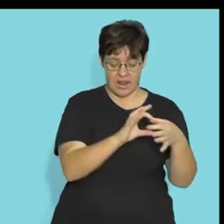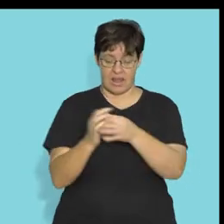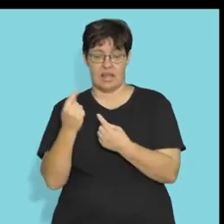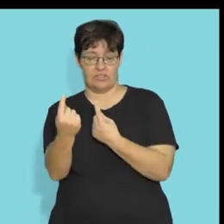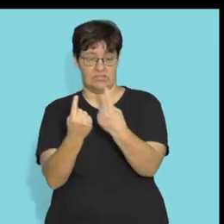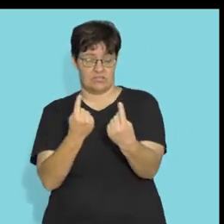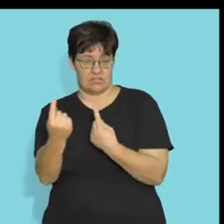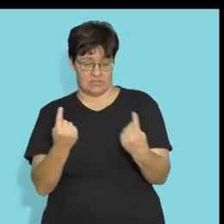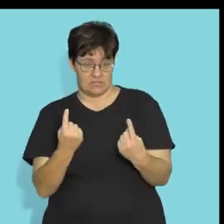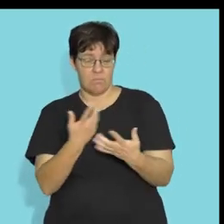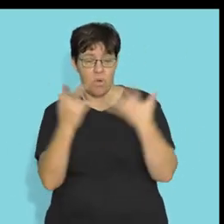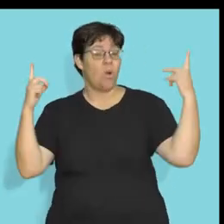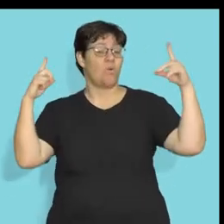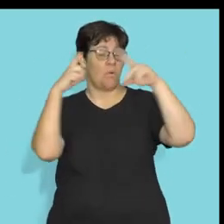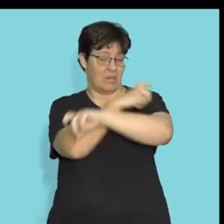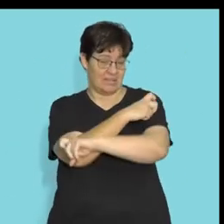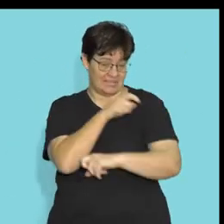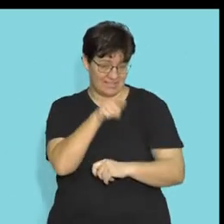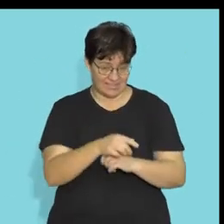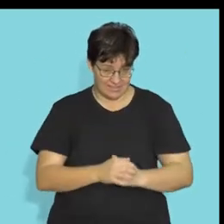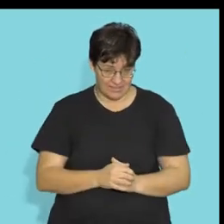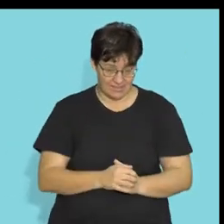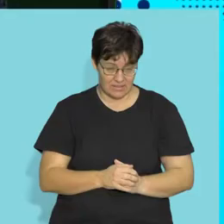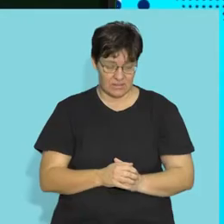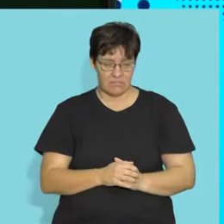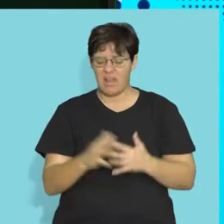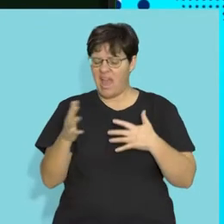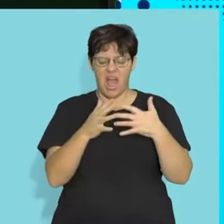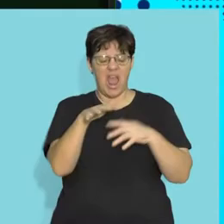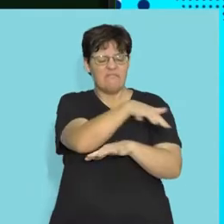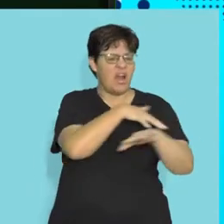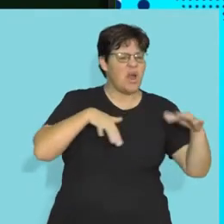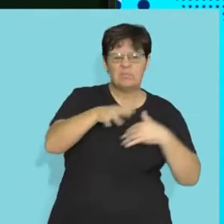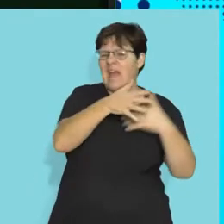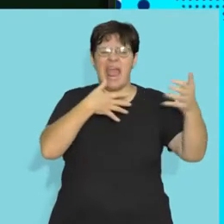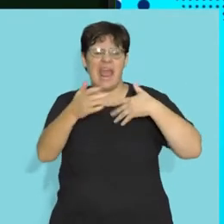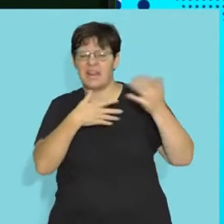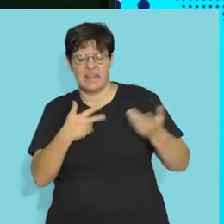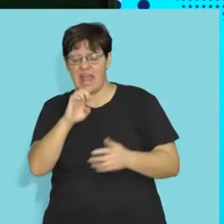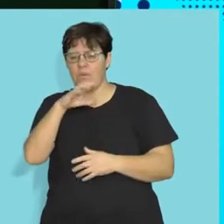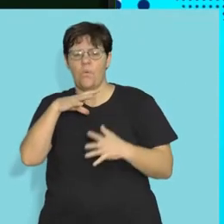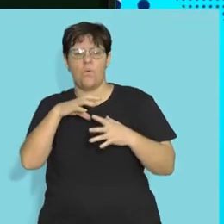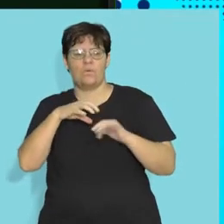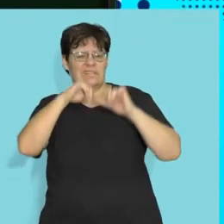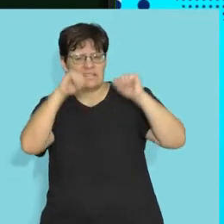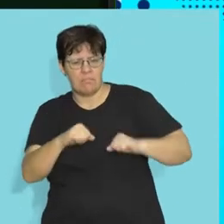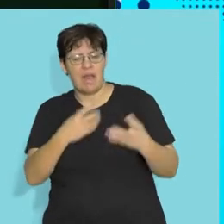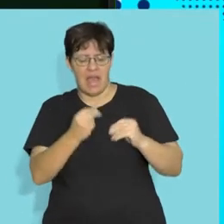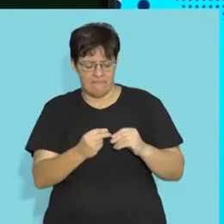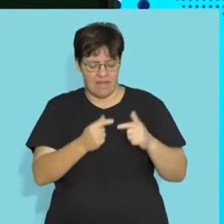feeding relationships. Guys, at this point, it's important that we recognize that in any environment or any ecosystem, there are different levels